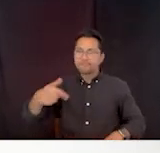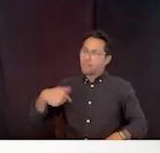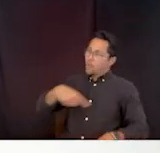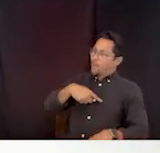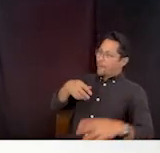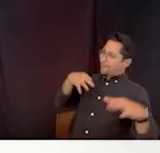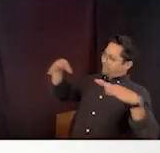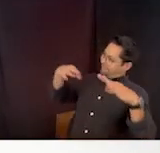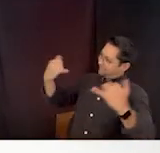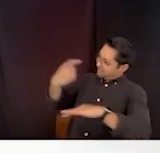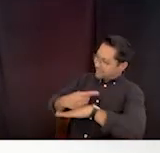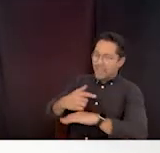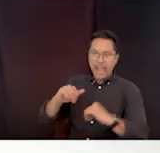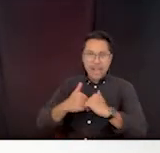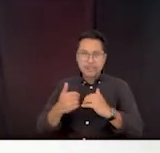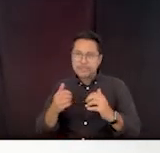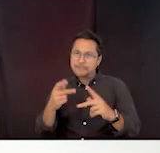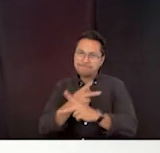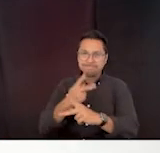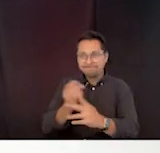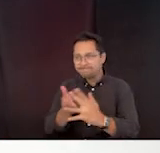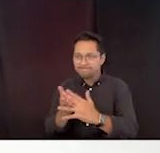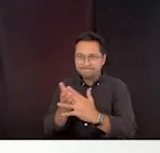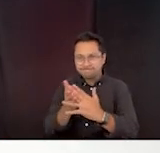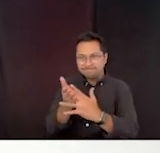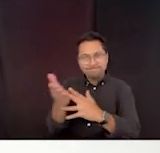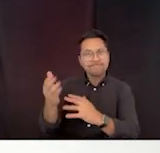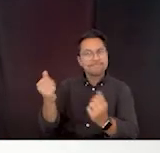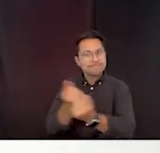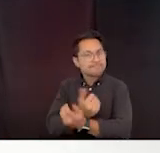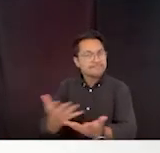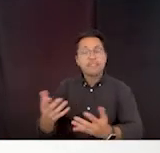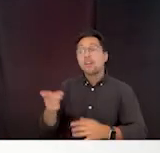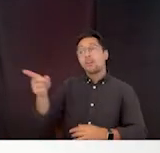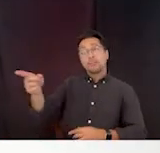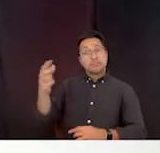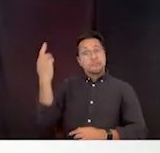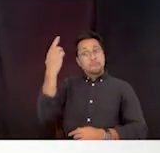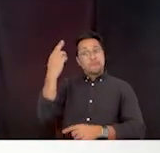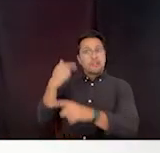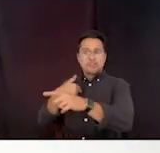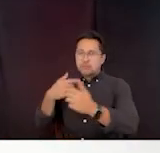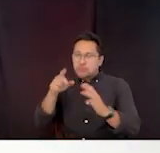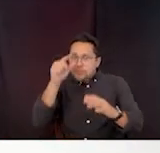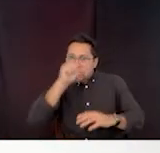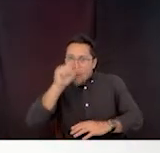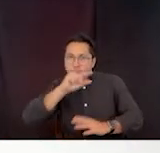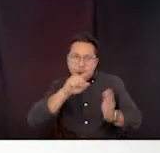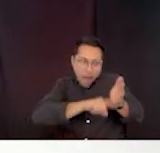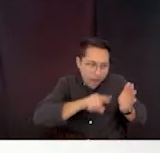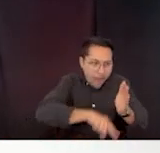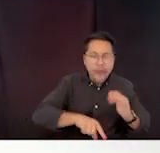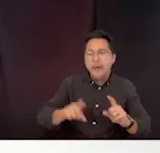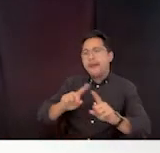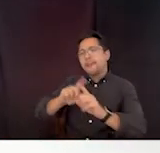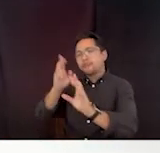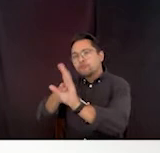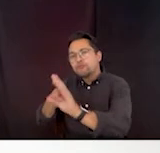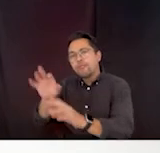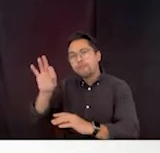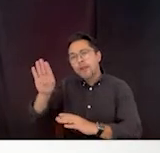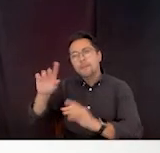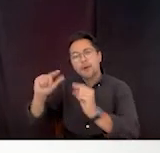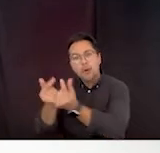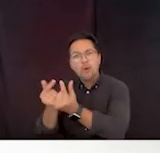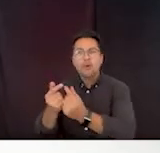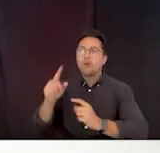you guys today and had to navigate all of these things. And what she found herself doing was trying to Google, join Facebook groups, ask questions,